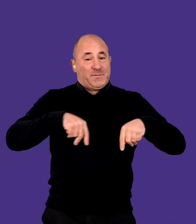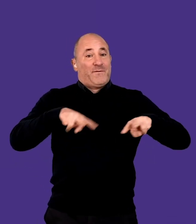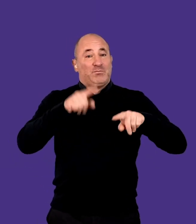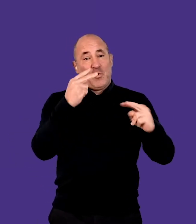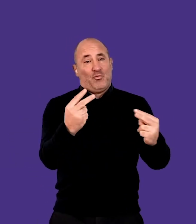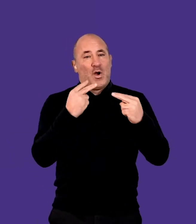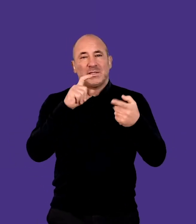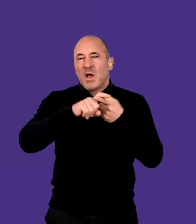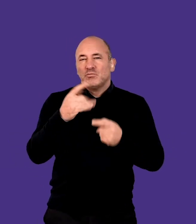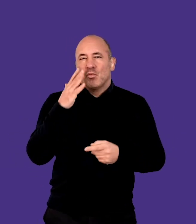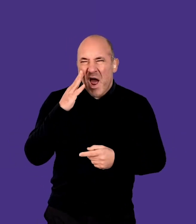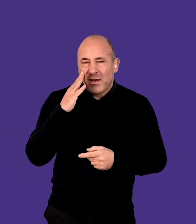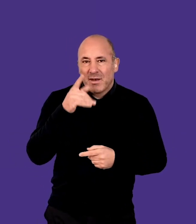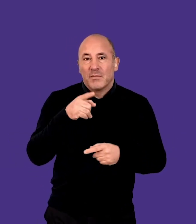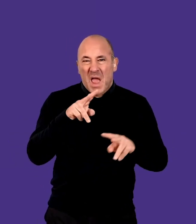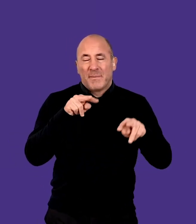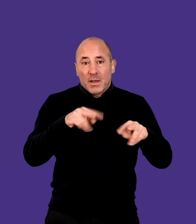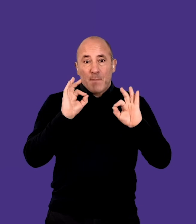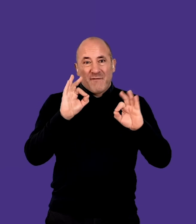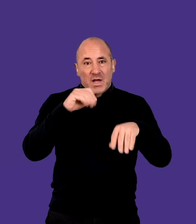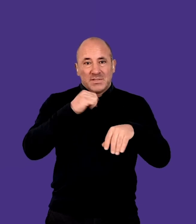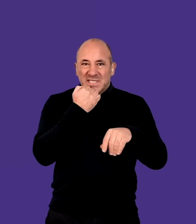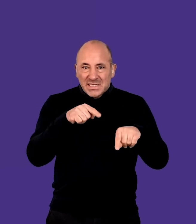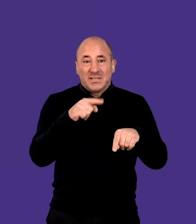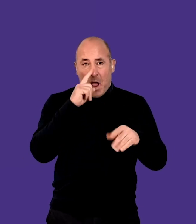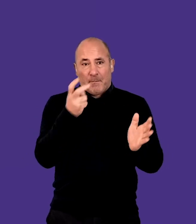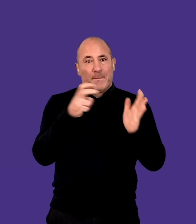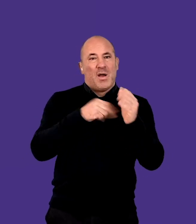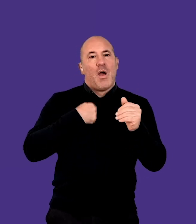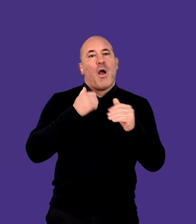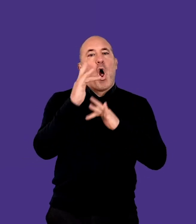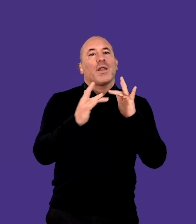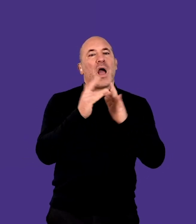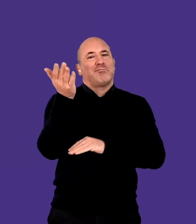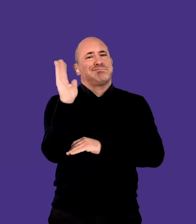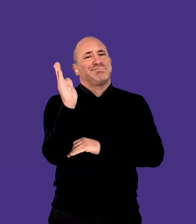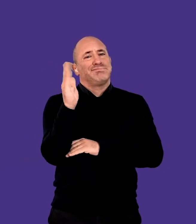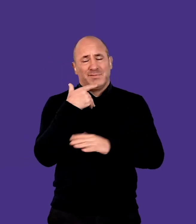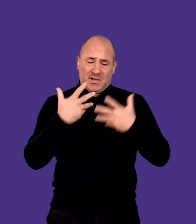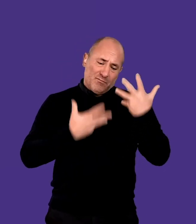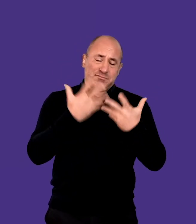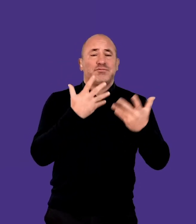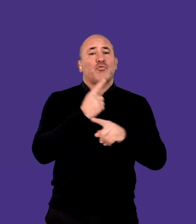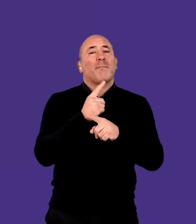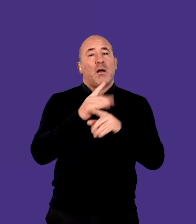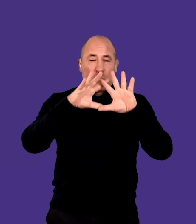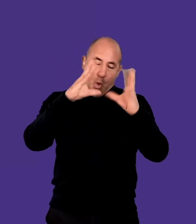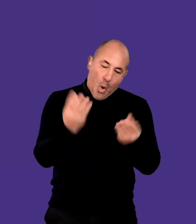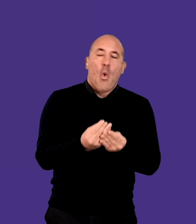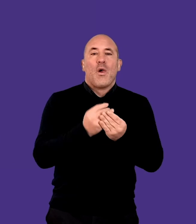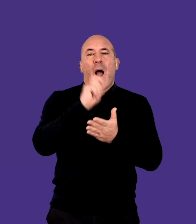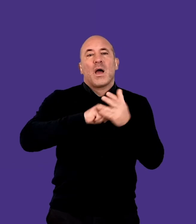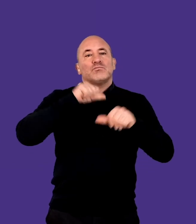www.artscouncil.org.uk/NPO23. Depending on when you're watching this video, you might have time to book onto one of our digital briefings where we'll talk